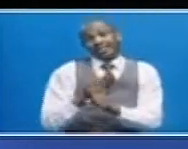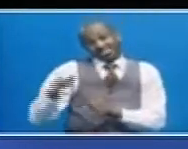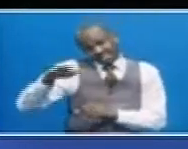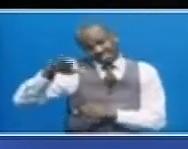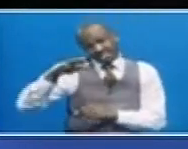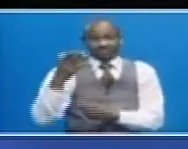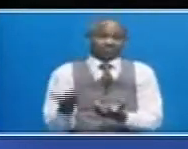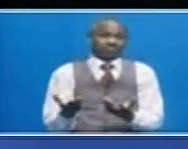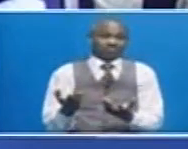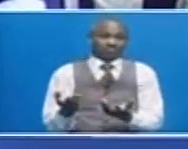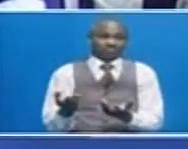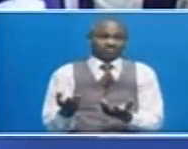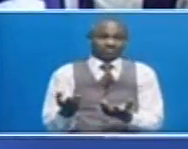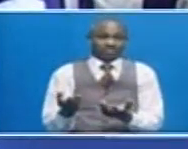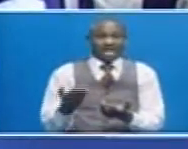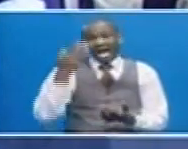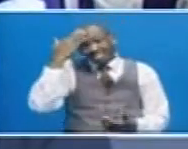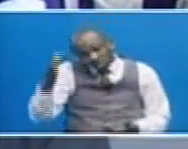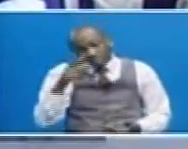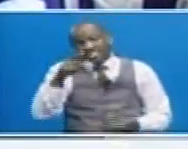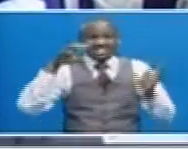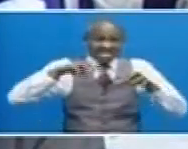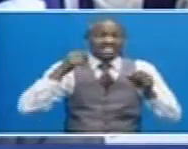bakery within the city.